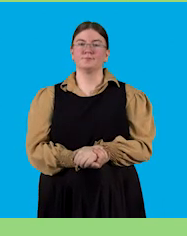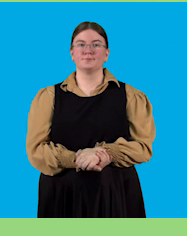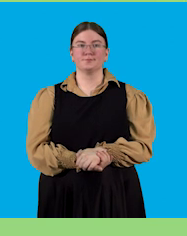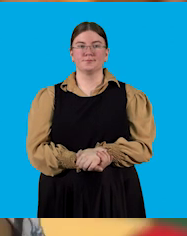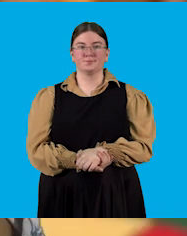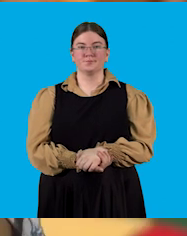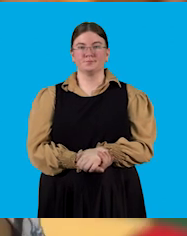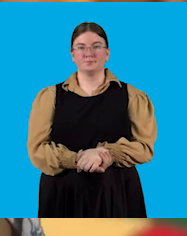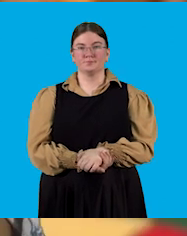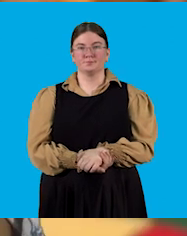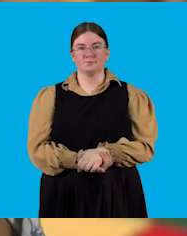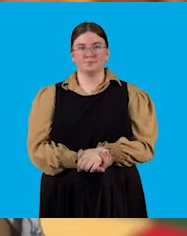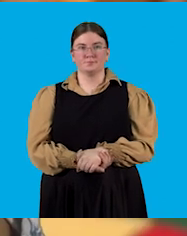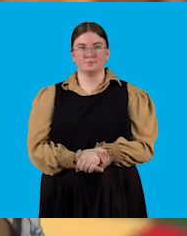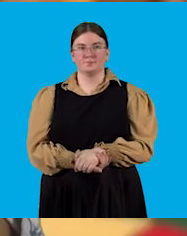temperature.